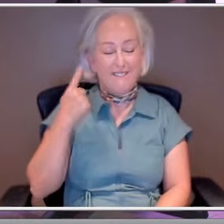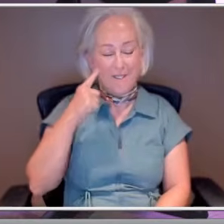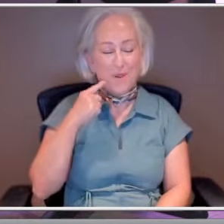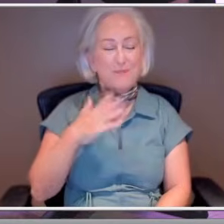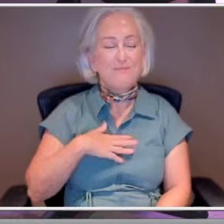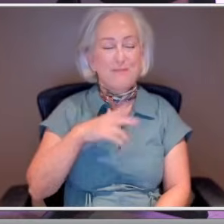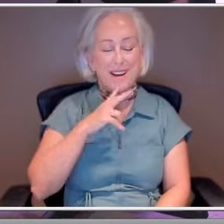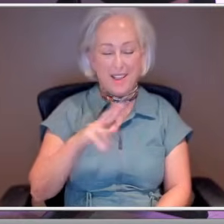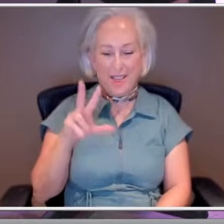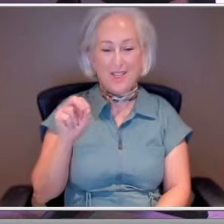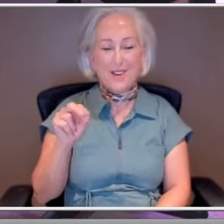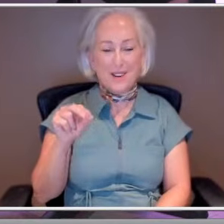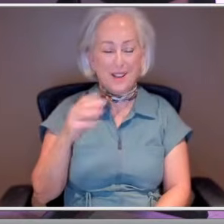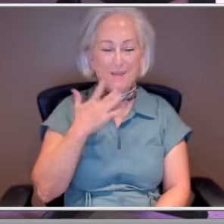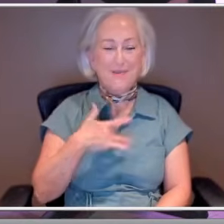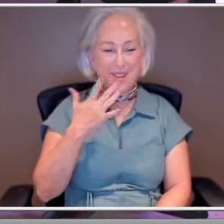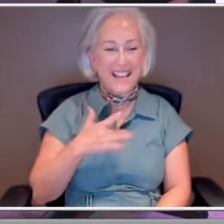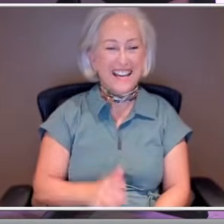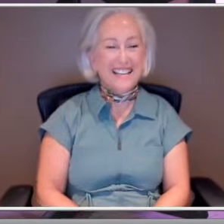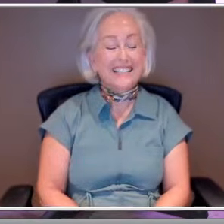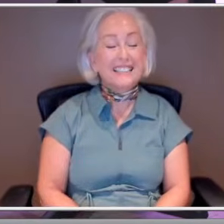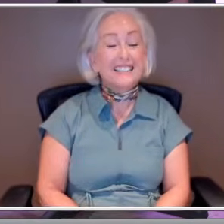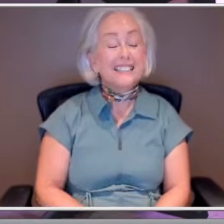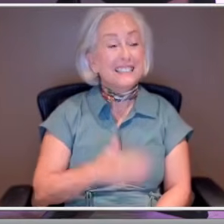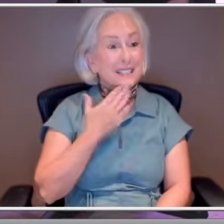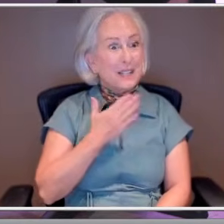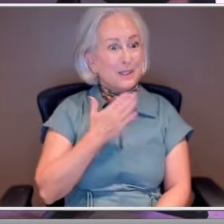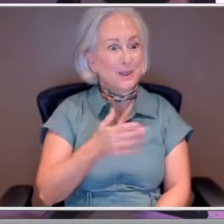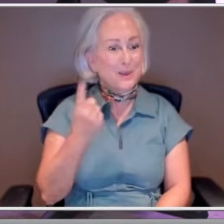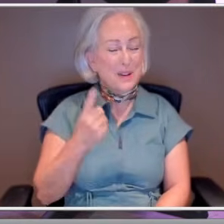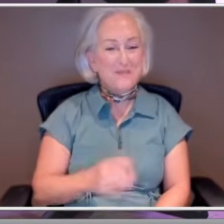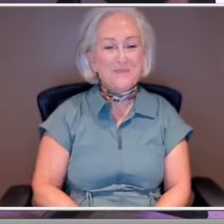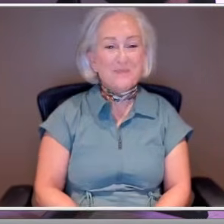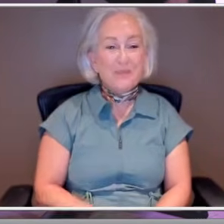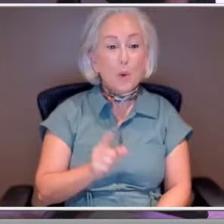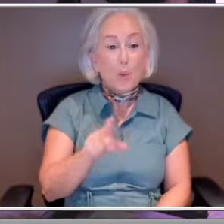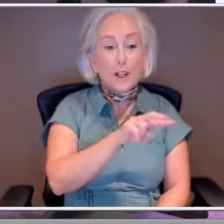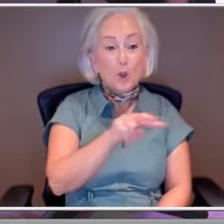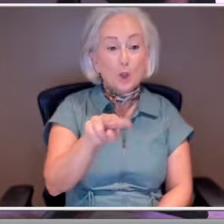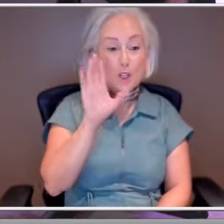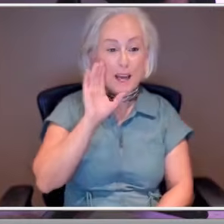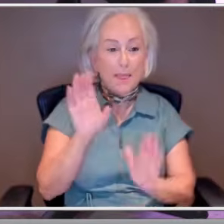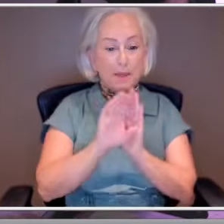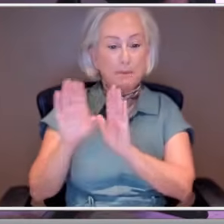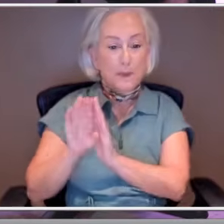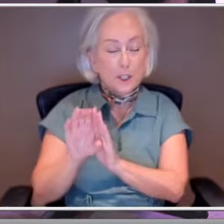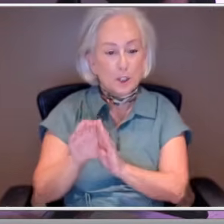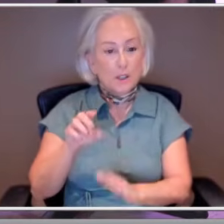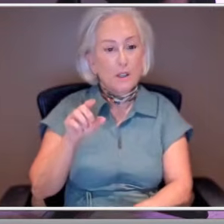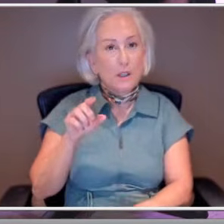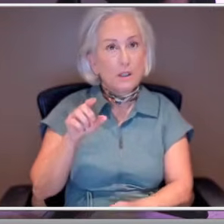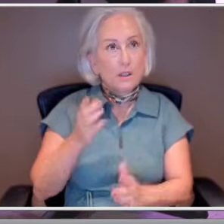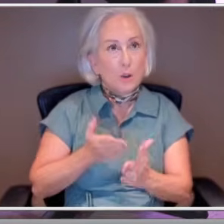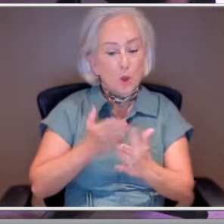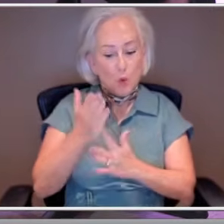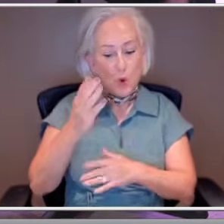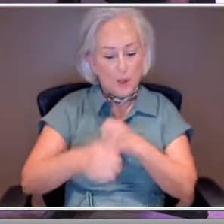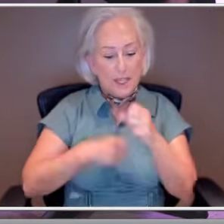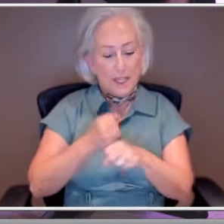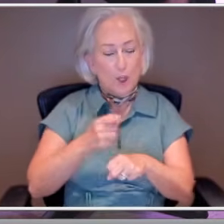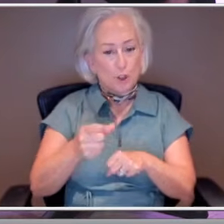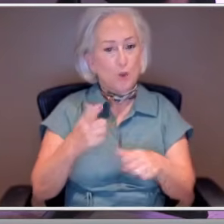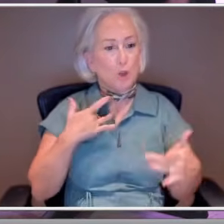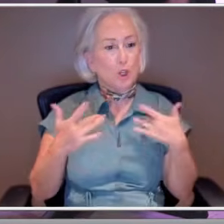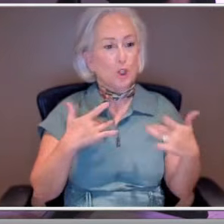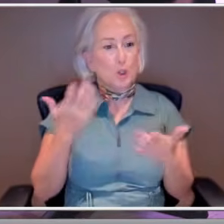good birthday. Were these things, when you look at those pictures, things that as the years have passed you were worried you might not be able